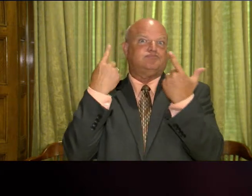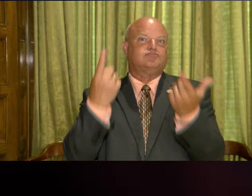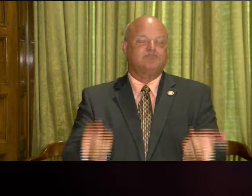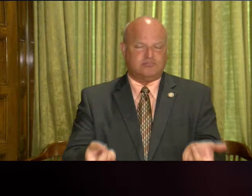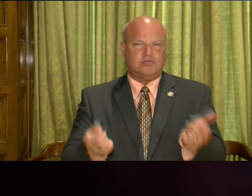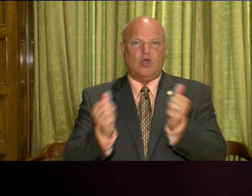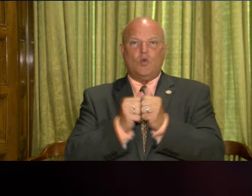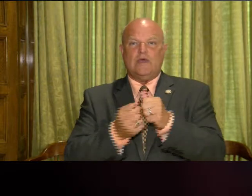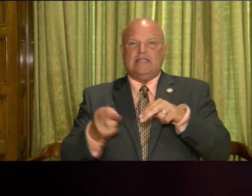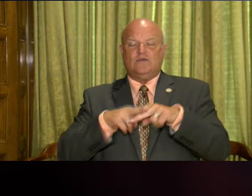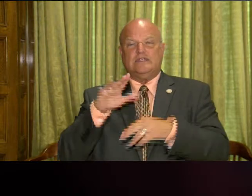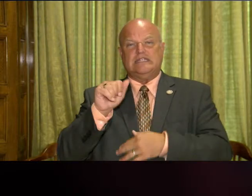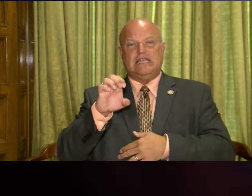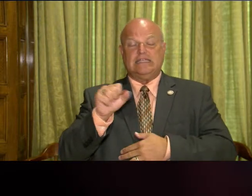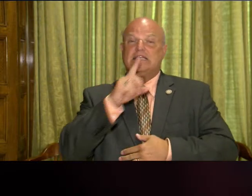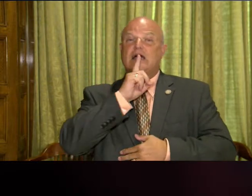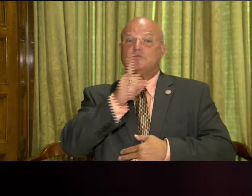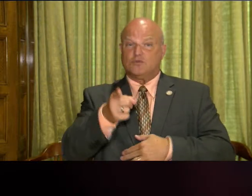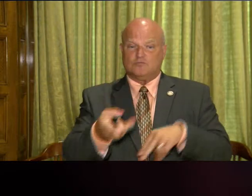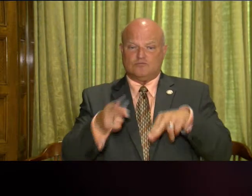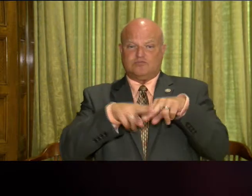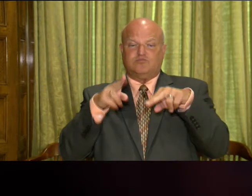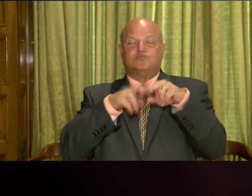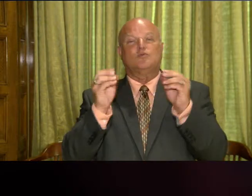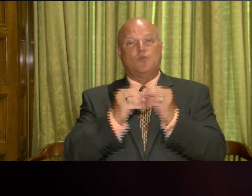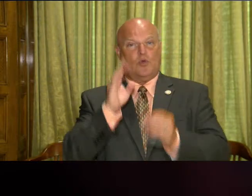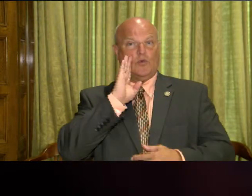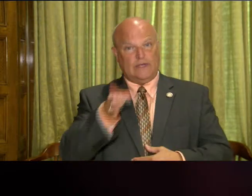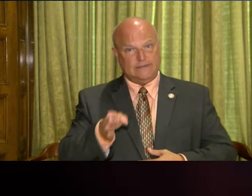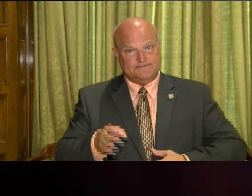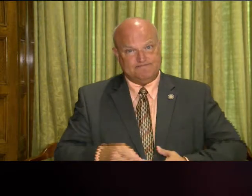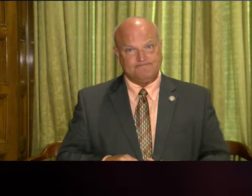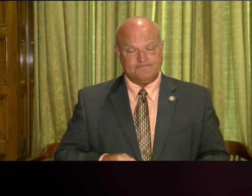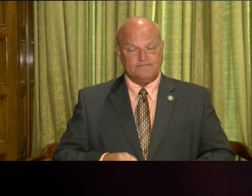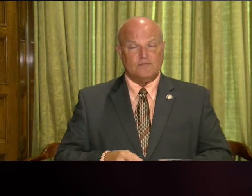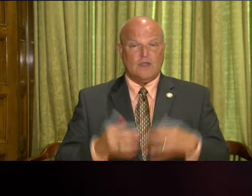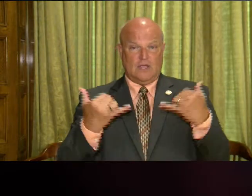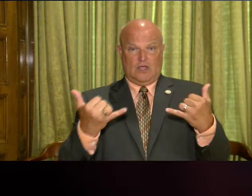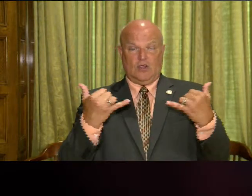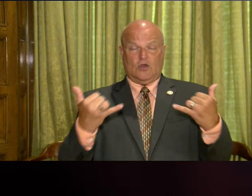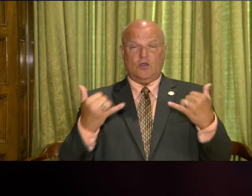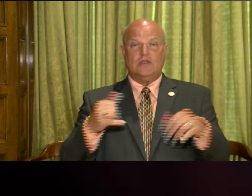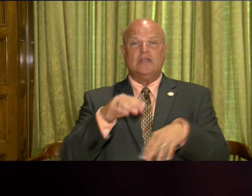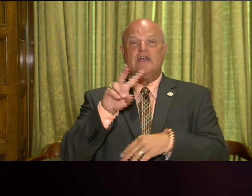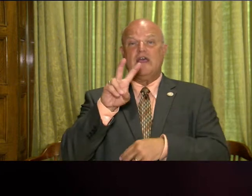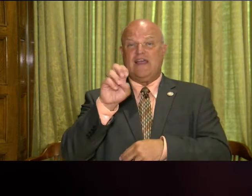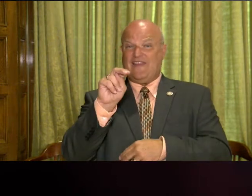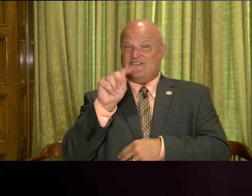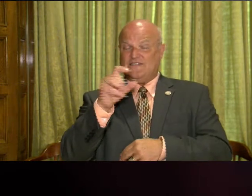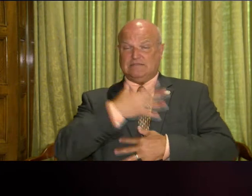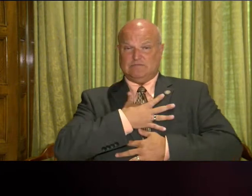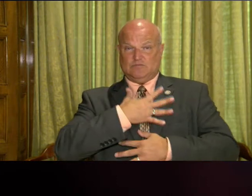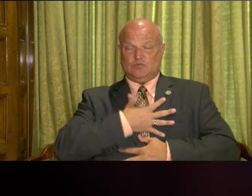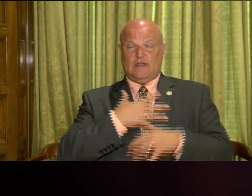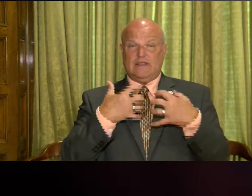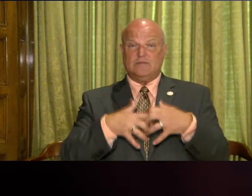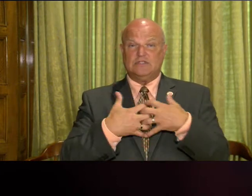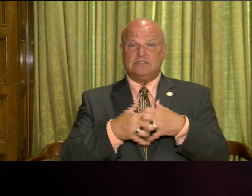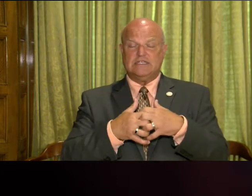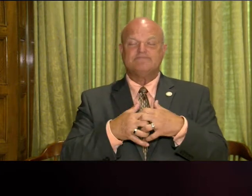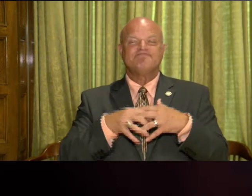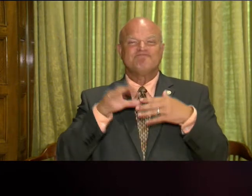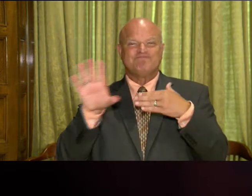in cases, I have no doubt it's going to go up some more. Currently on ventilators is 10 additional